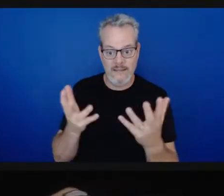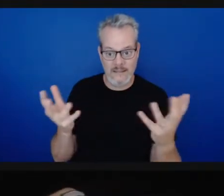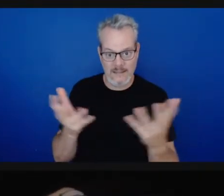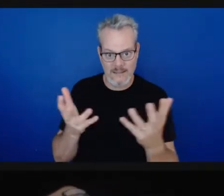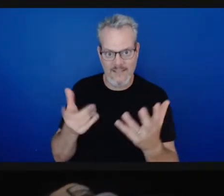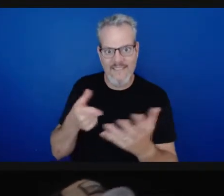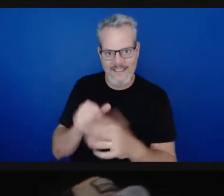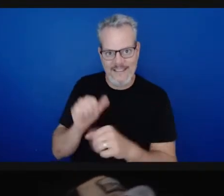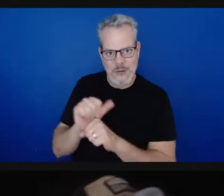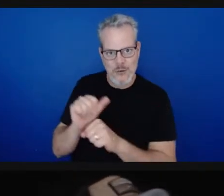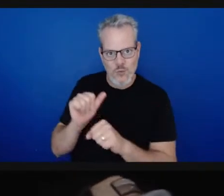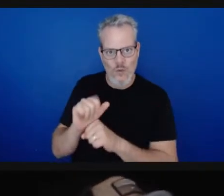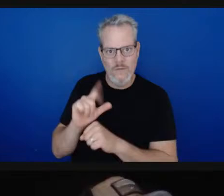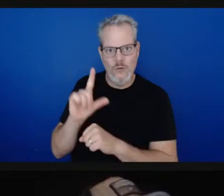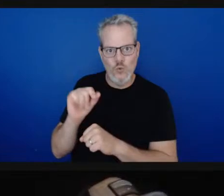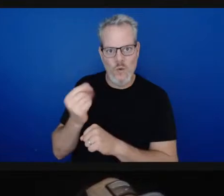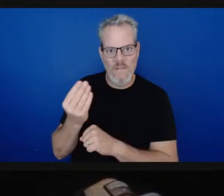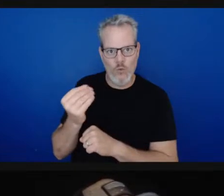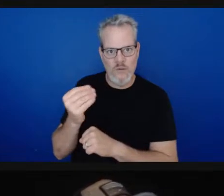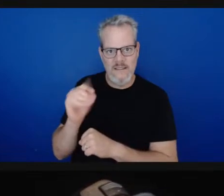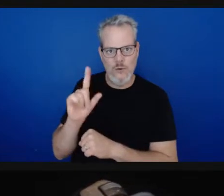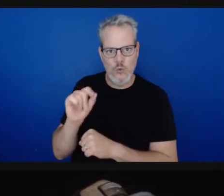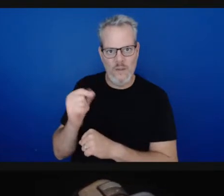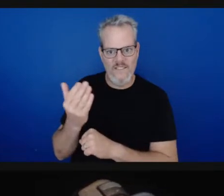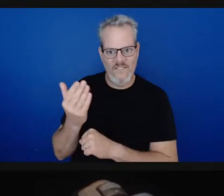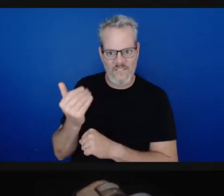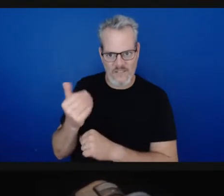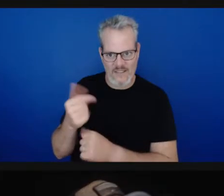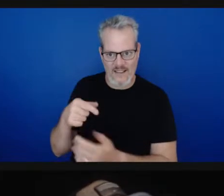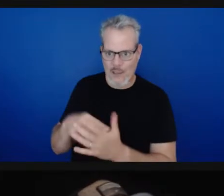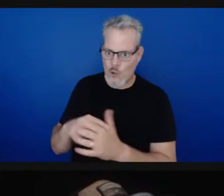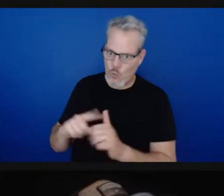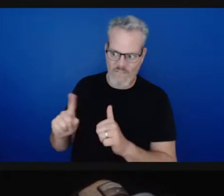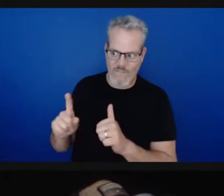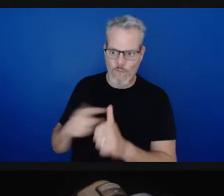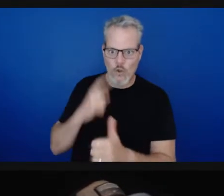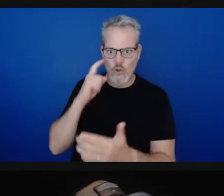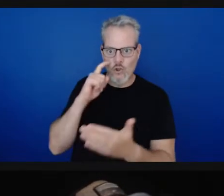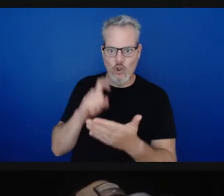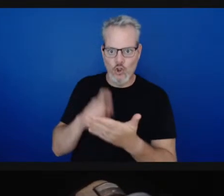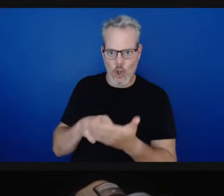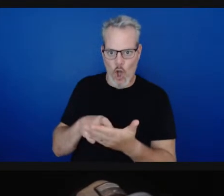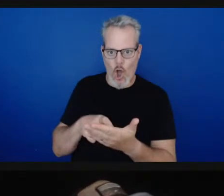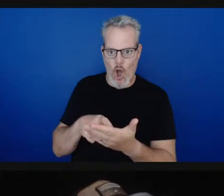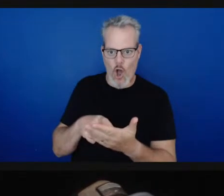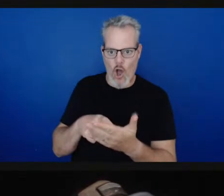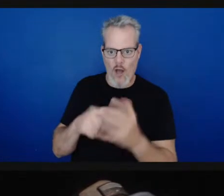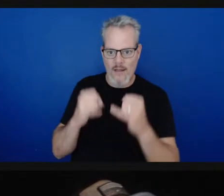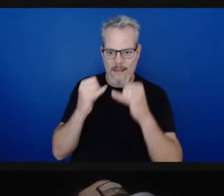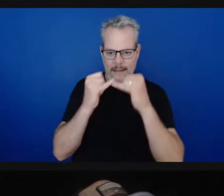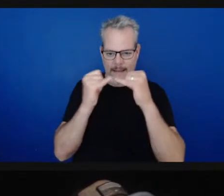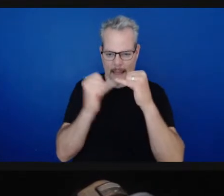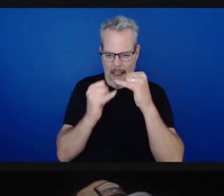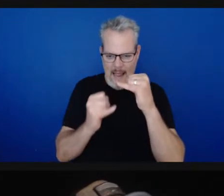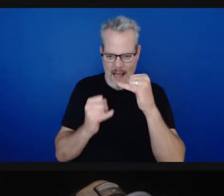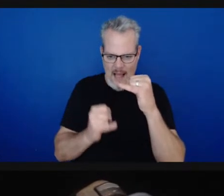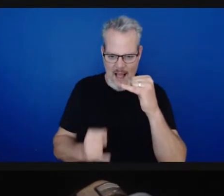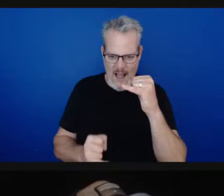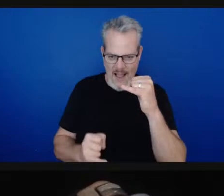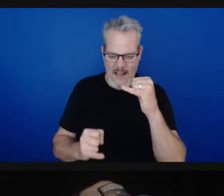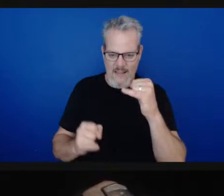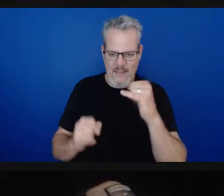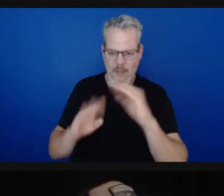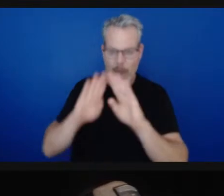2014 and 15. So this is when we first saw these lines of steepest descent coming into play here